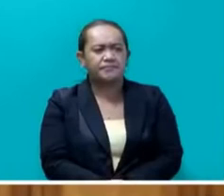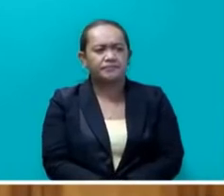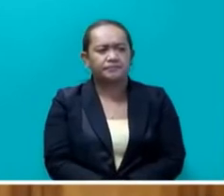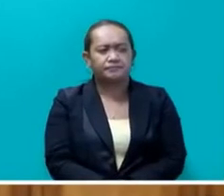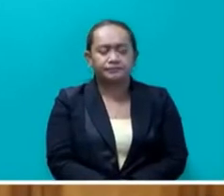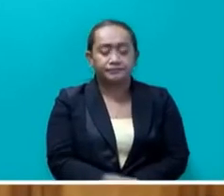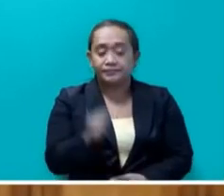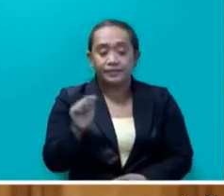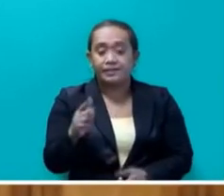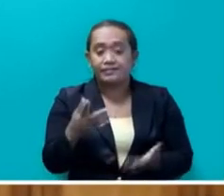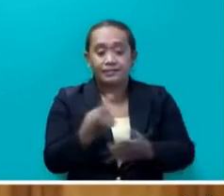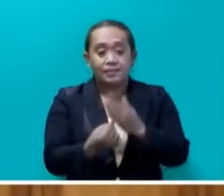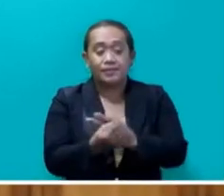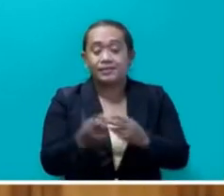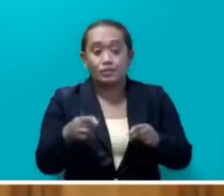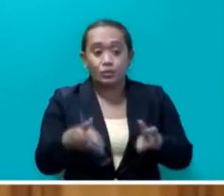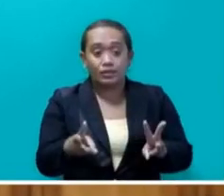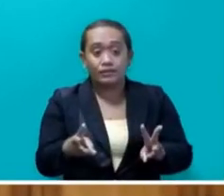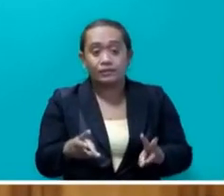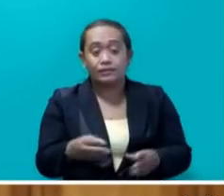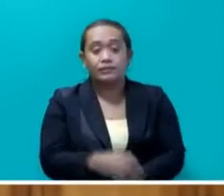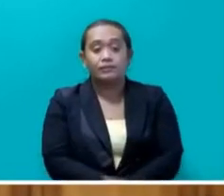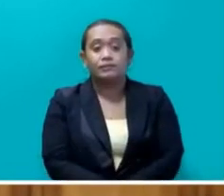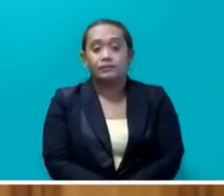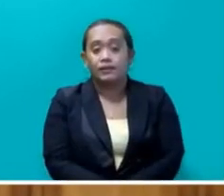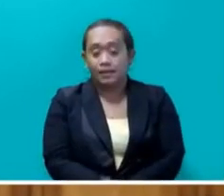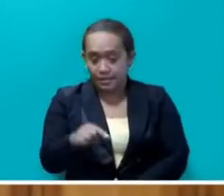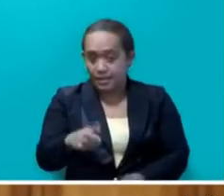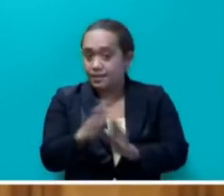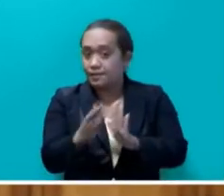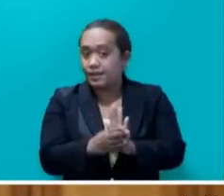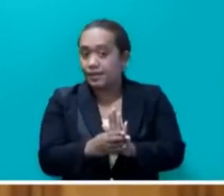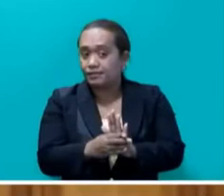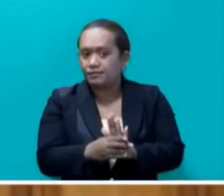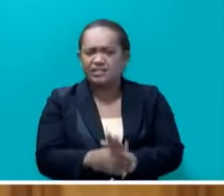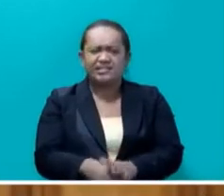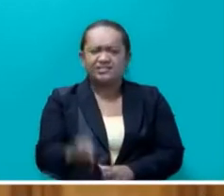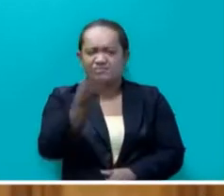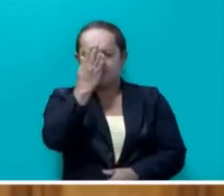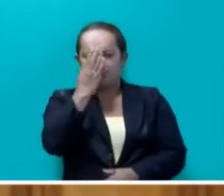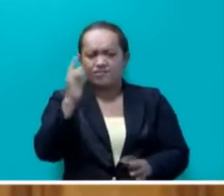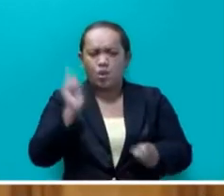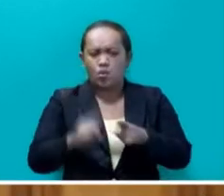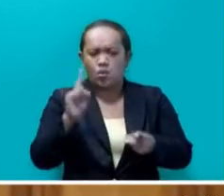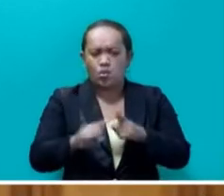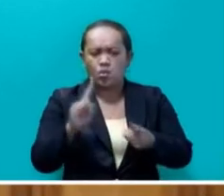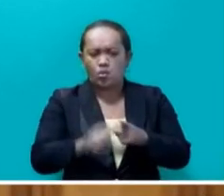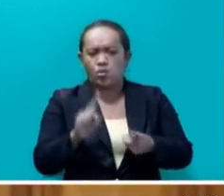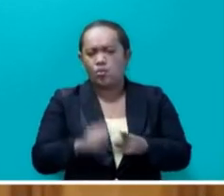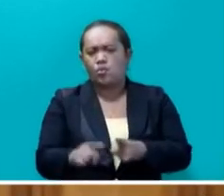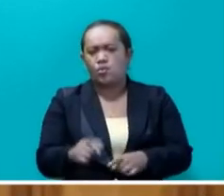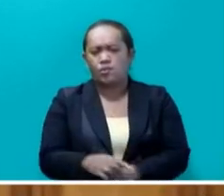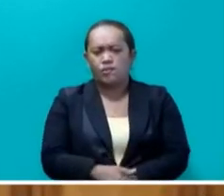that it is happening this way, that these bills are being rushed through. And many of them, Honorable Speaker, are not